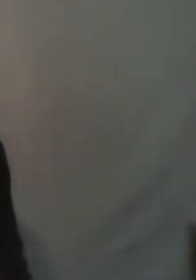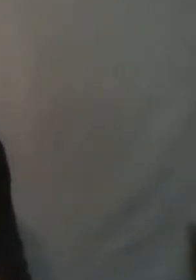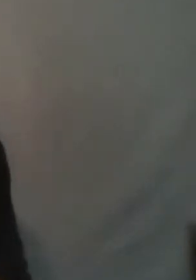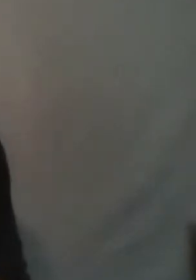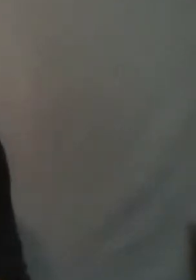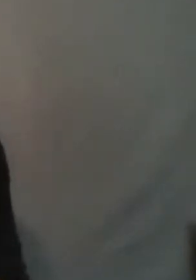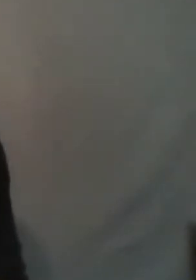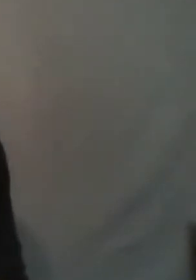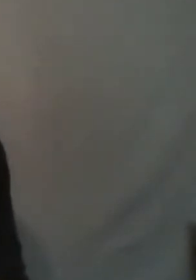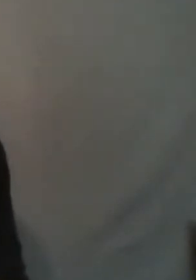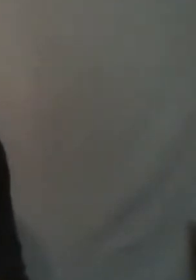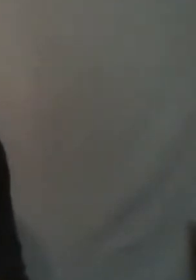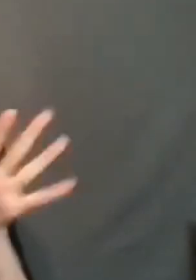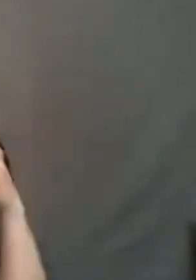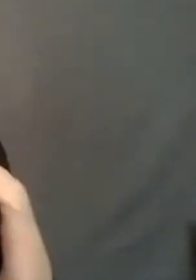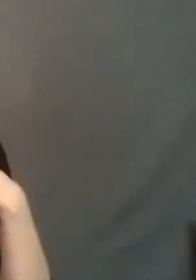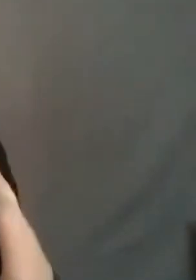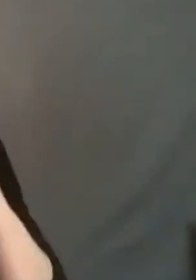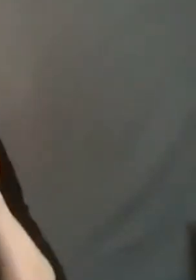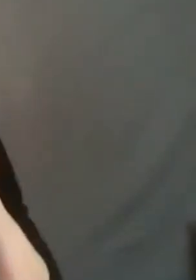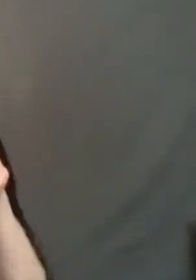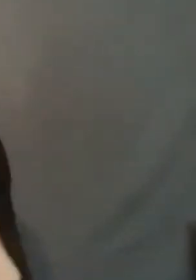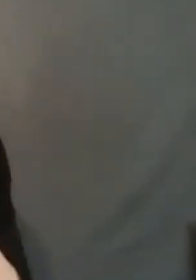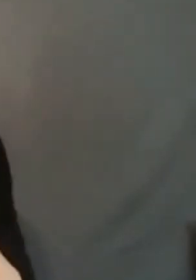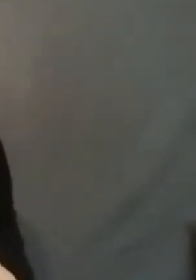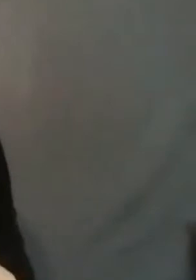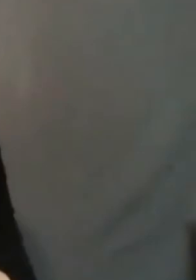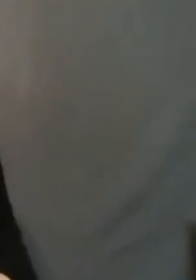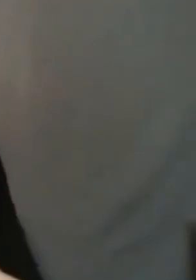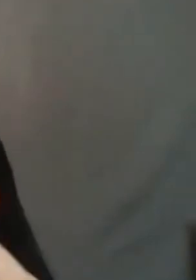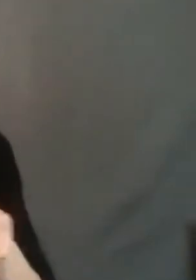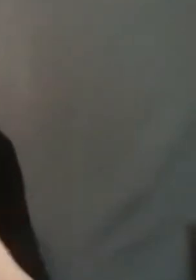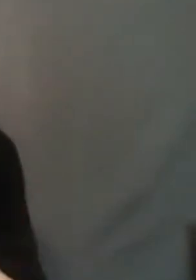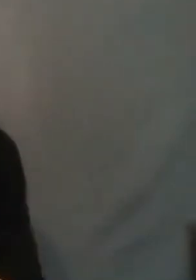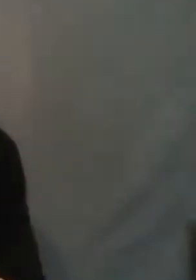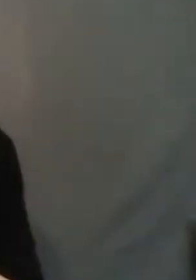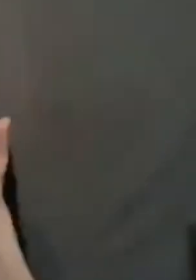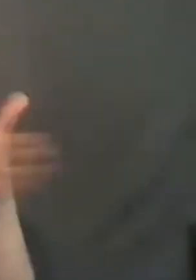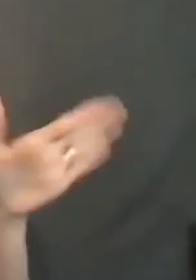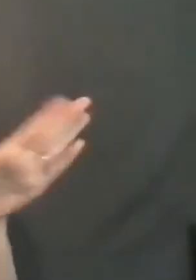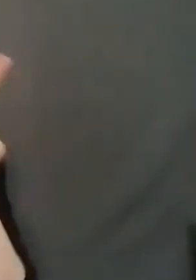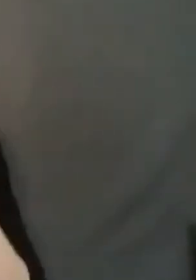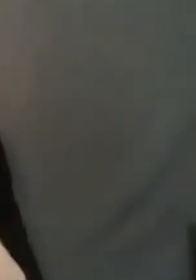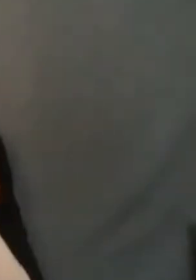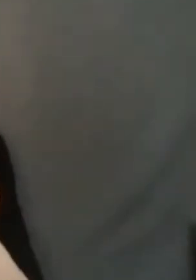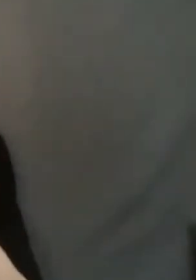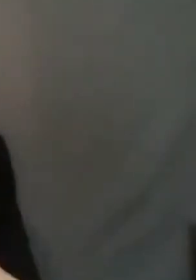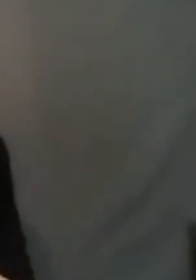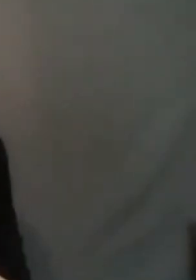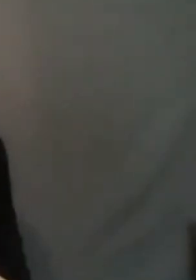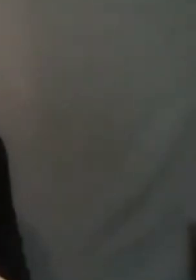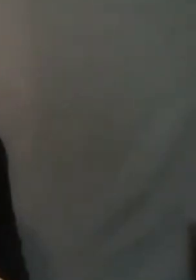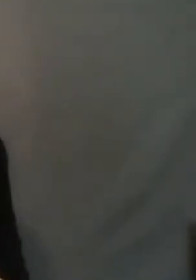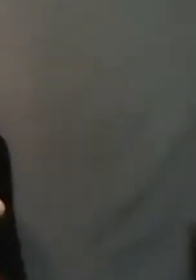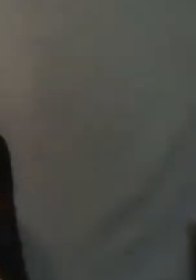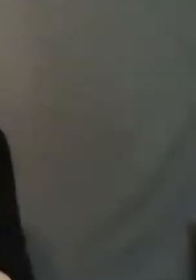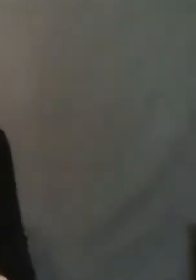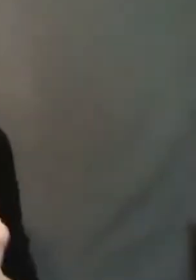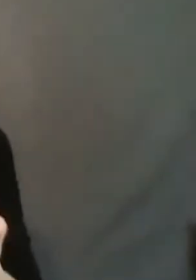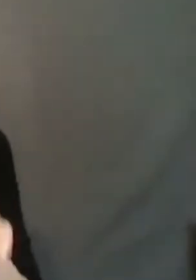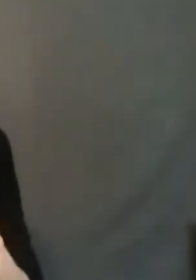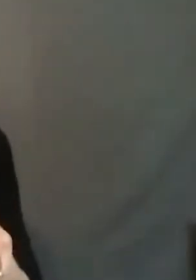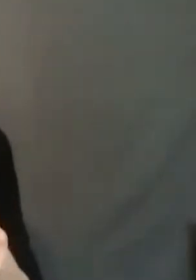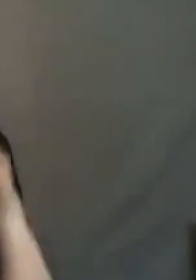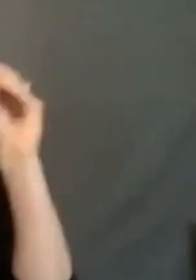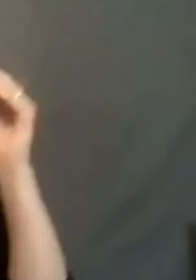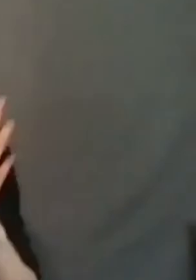the question answer box, the Q&A box. And this is for general questions at designated points. The instructors are going to be going through that